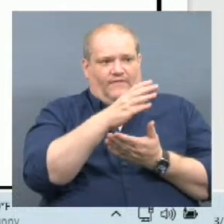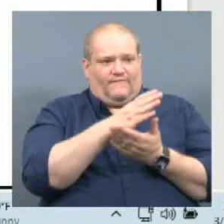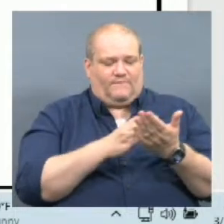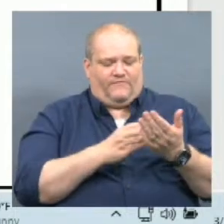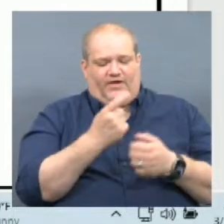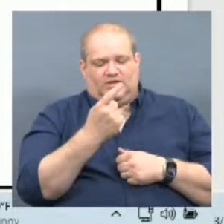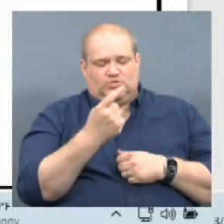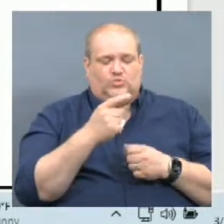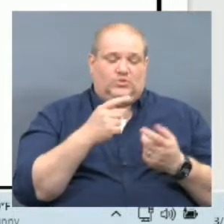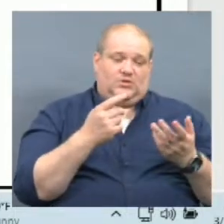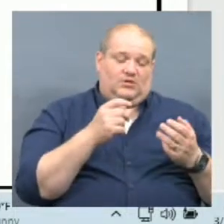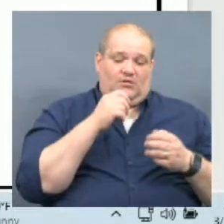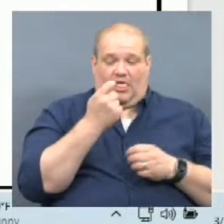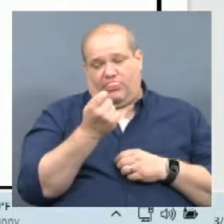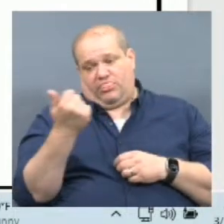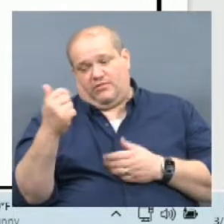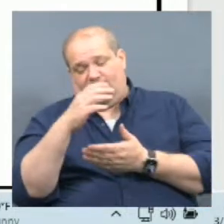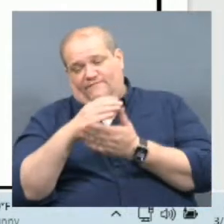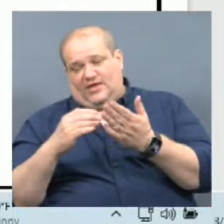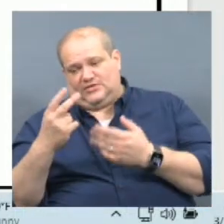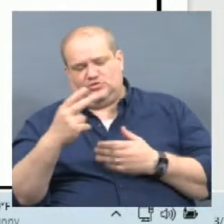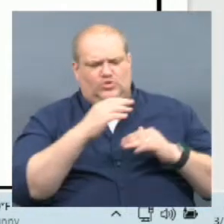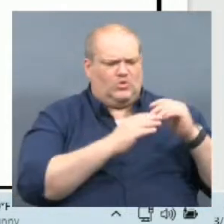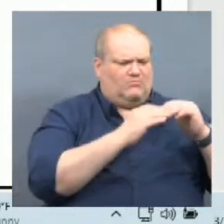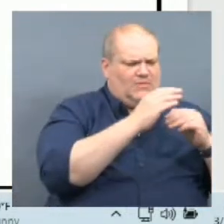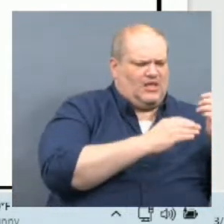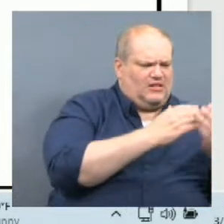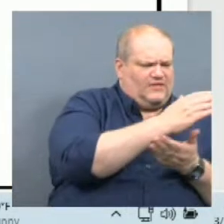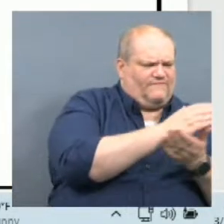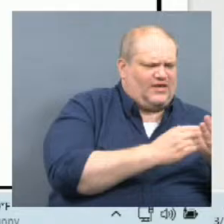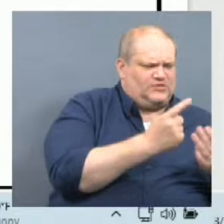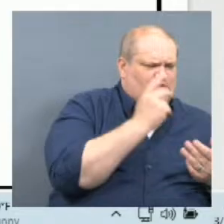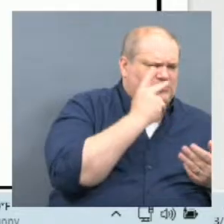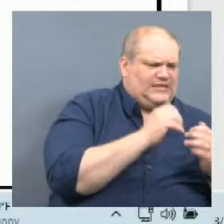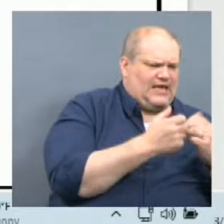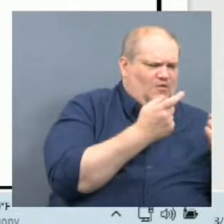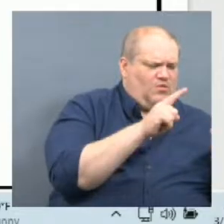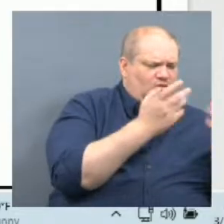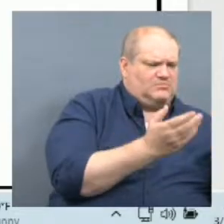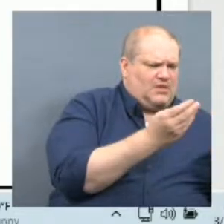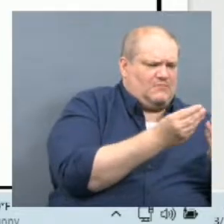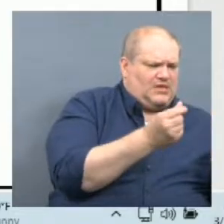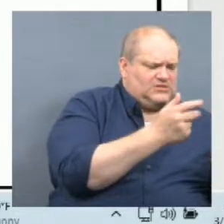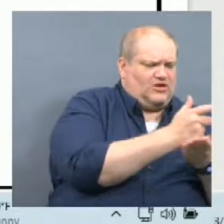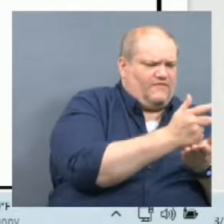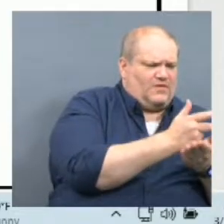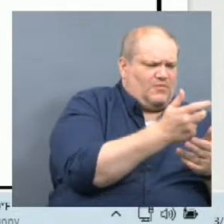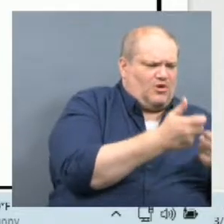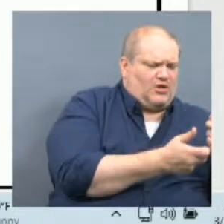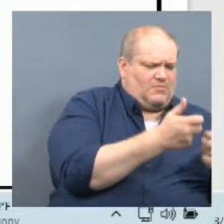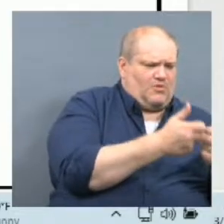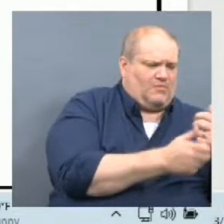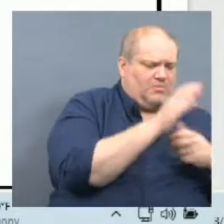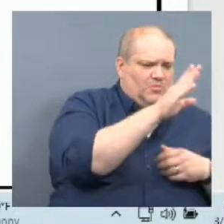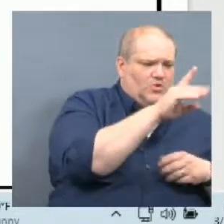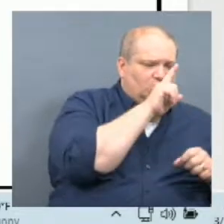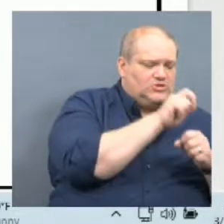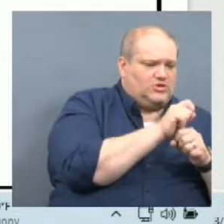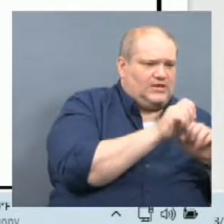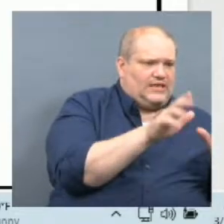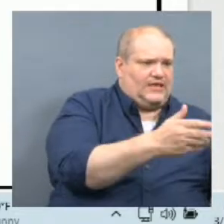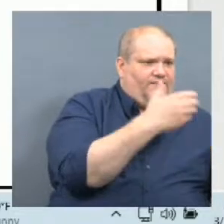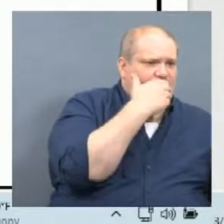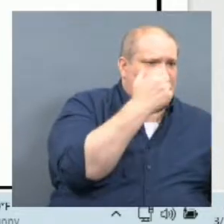1. Let them build phase 1. Let's see how it works. Maybe it'll solve the parking problem. It'll certainly give everyone a